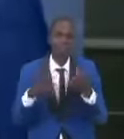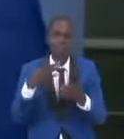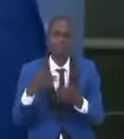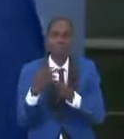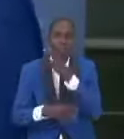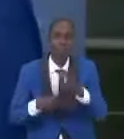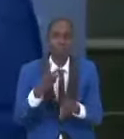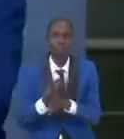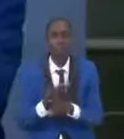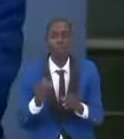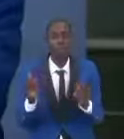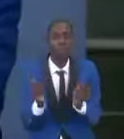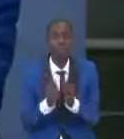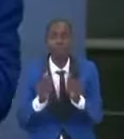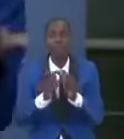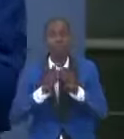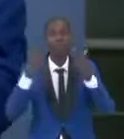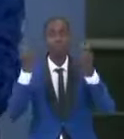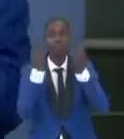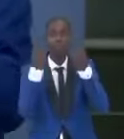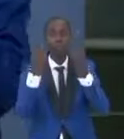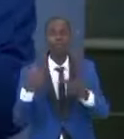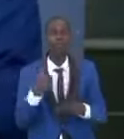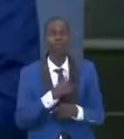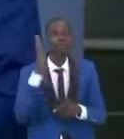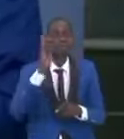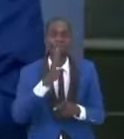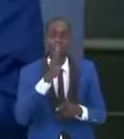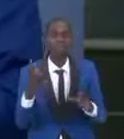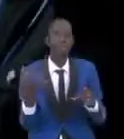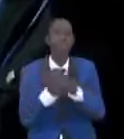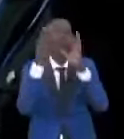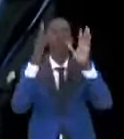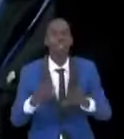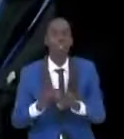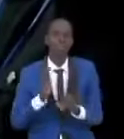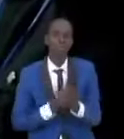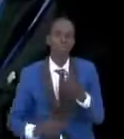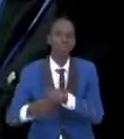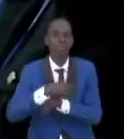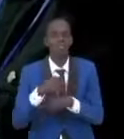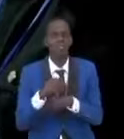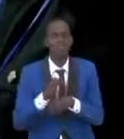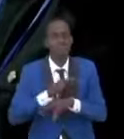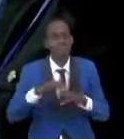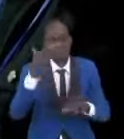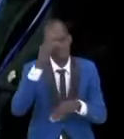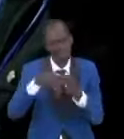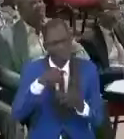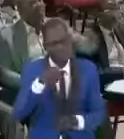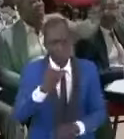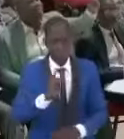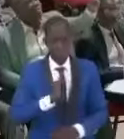a storm. We're going to be champions in our day. Amen. I don't know about you, I'm going to be